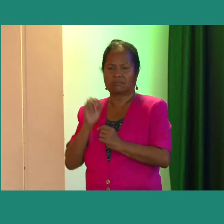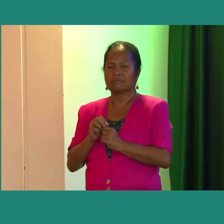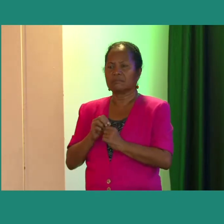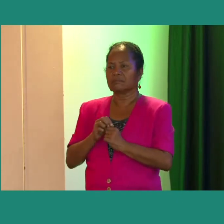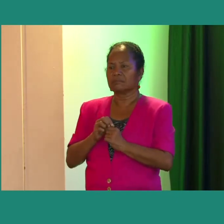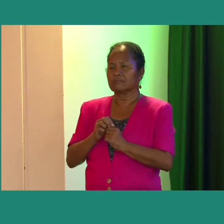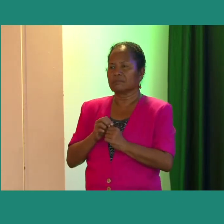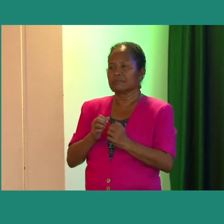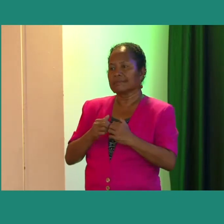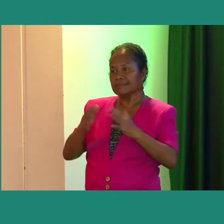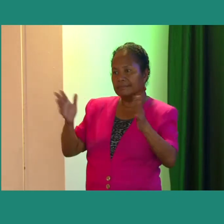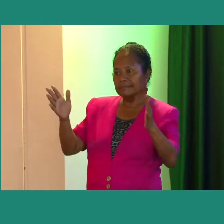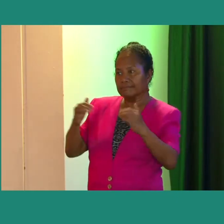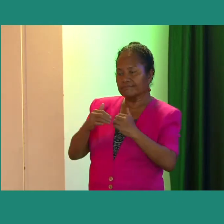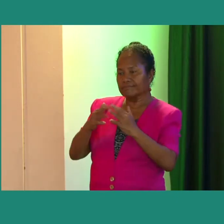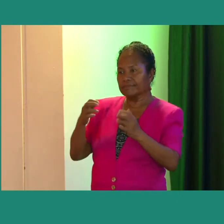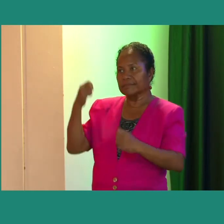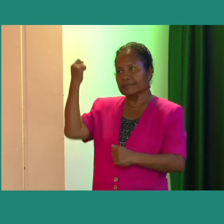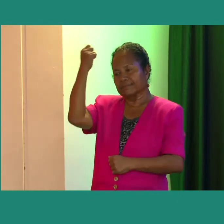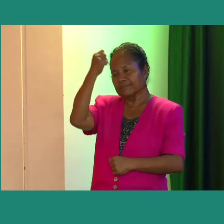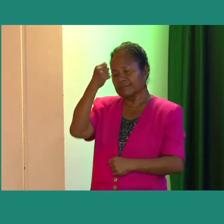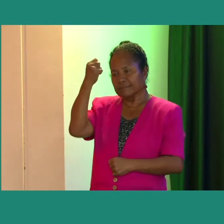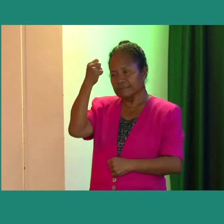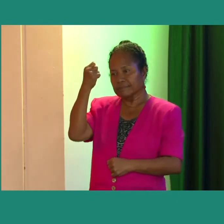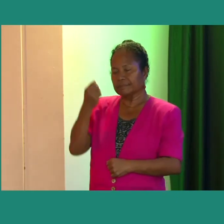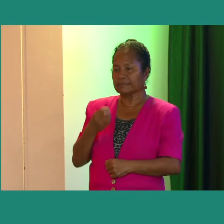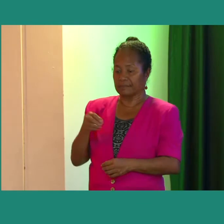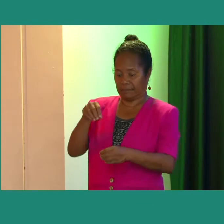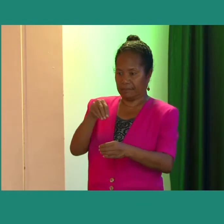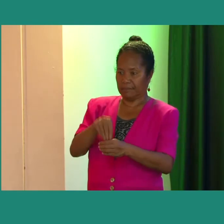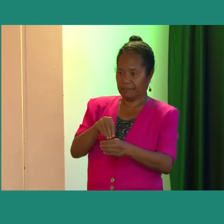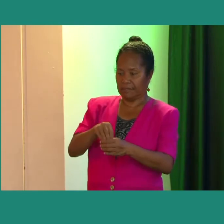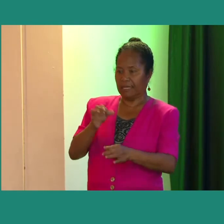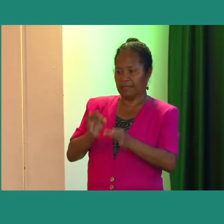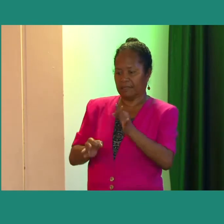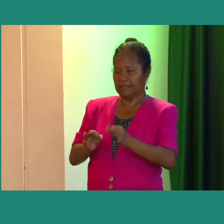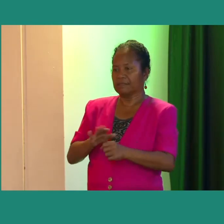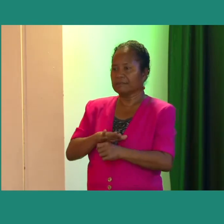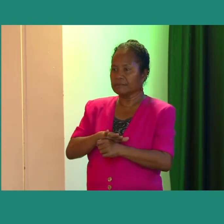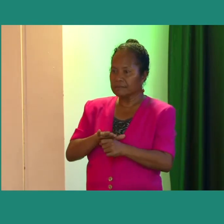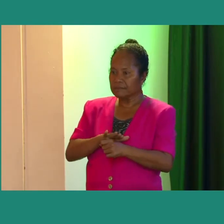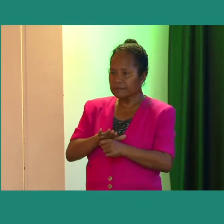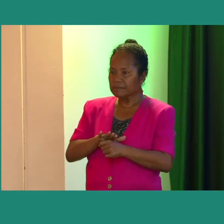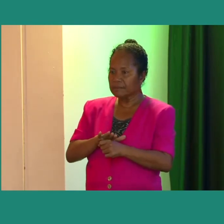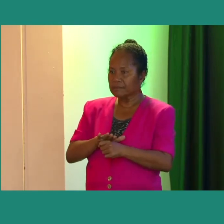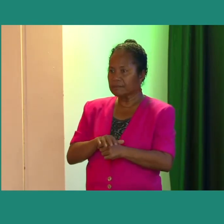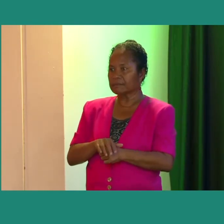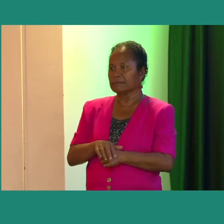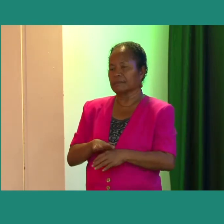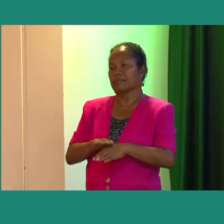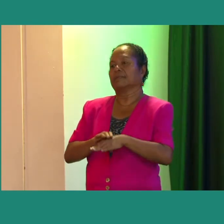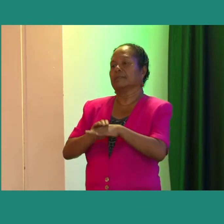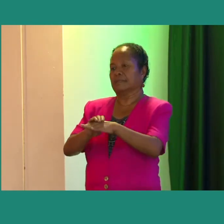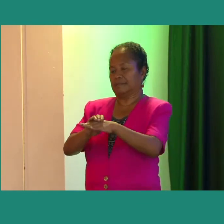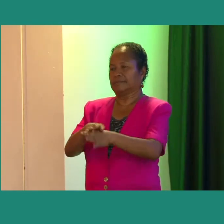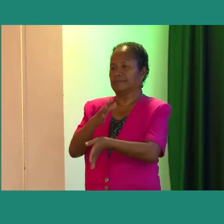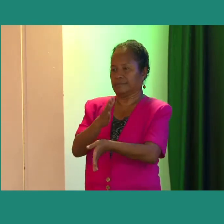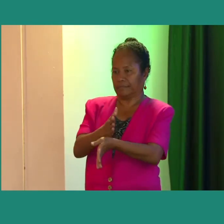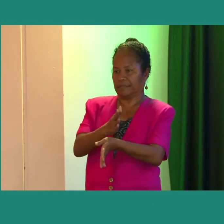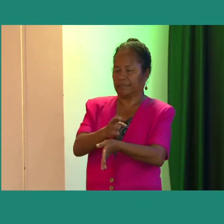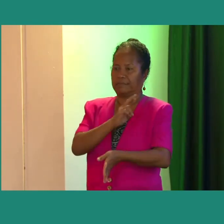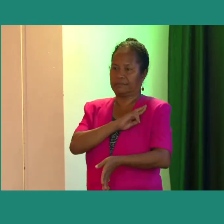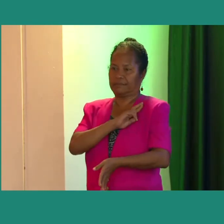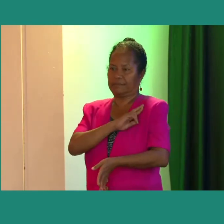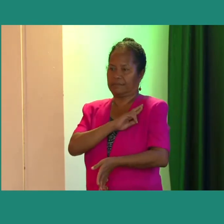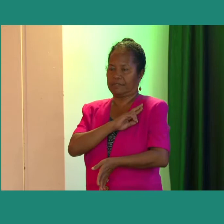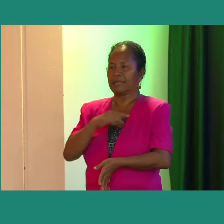So creating that space where they're involved in decision making, and usually that's in leadership positions. And so that's